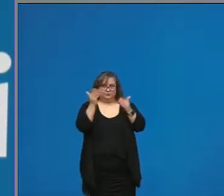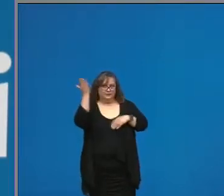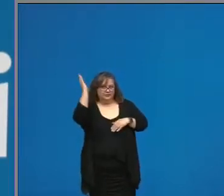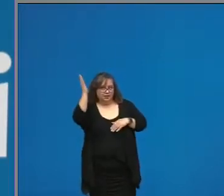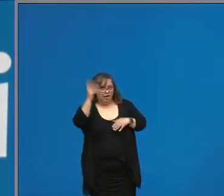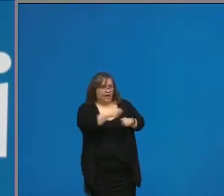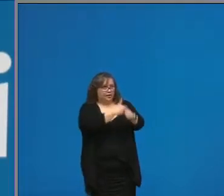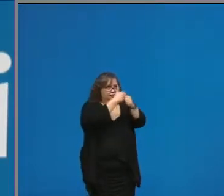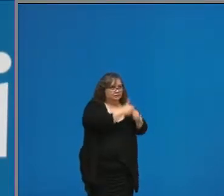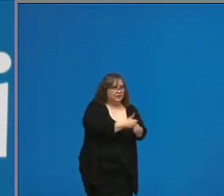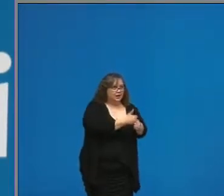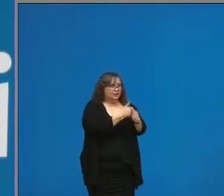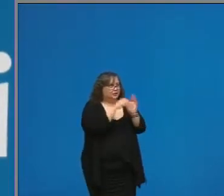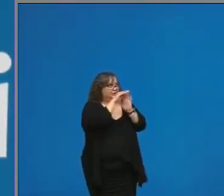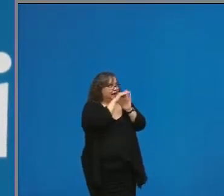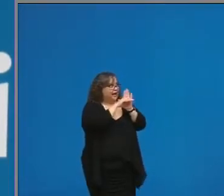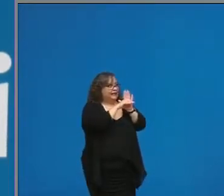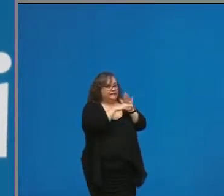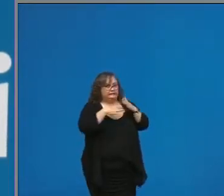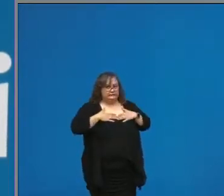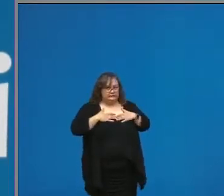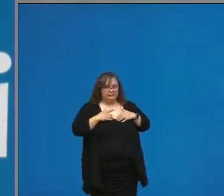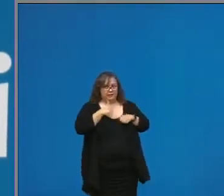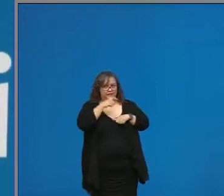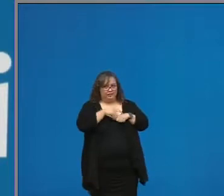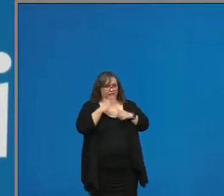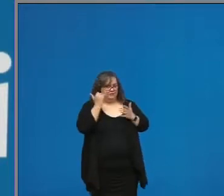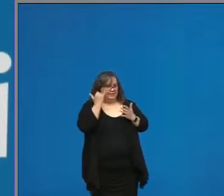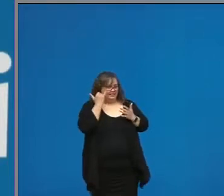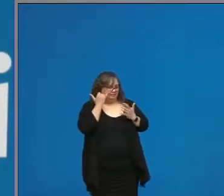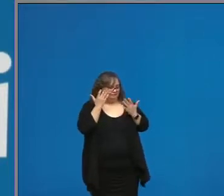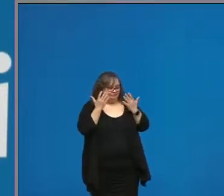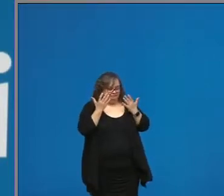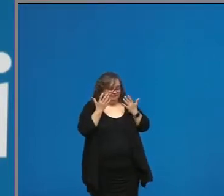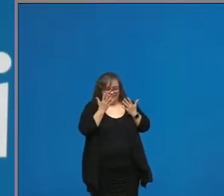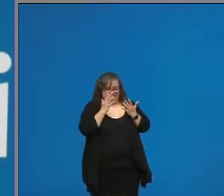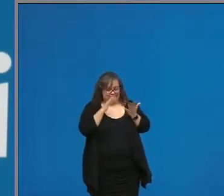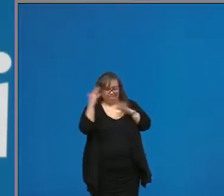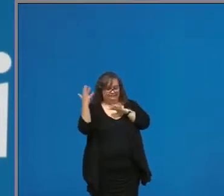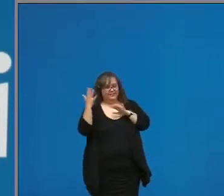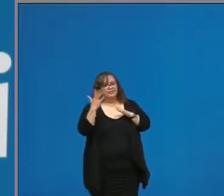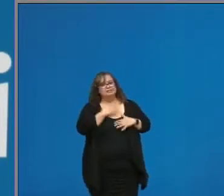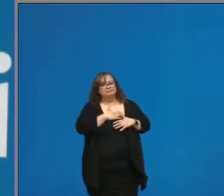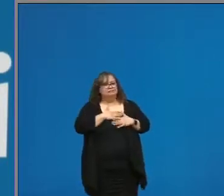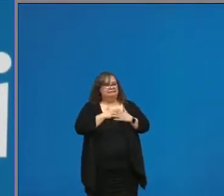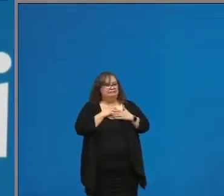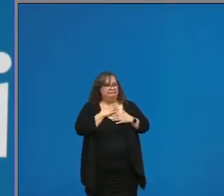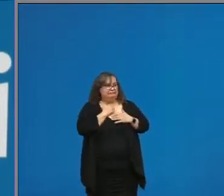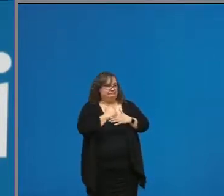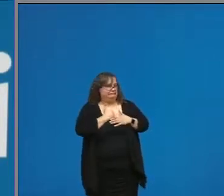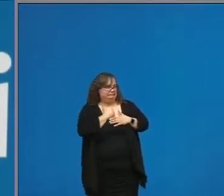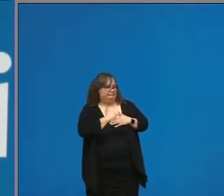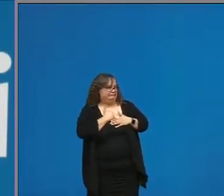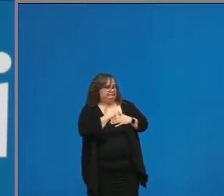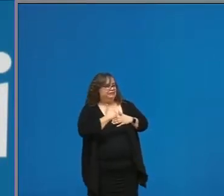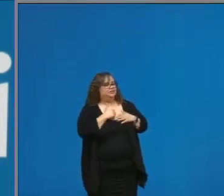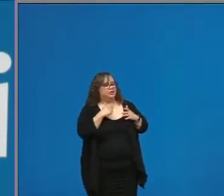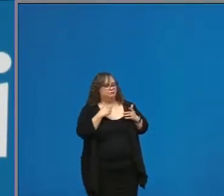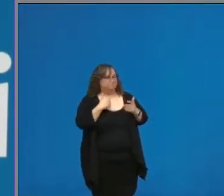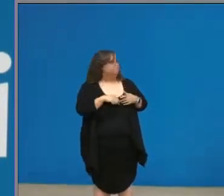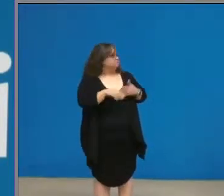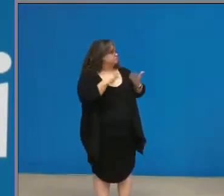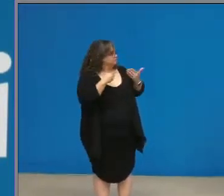My name is Malek Zuaiter. I am from Jordan, and I work with a startup that develops assistive technologies for deaf people.